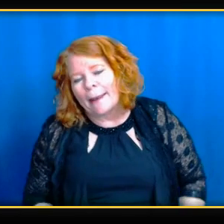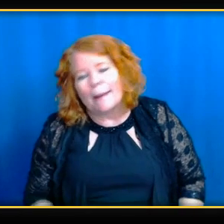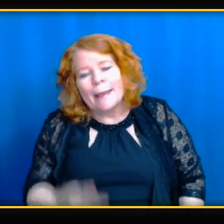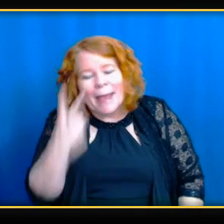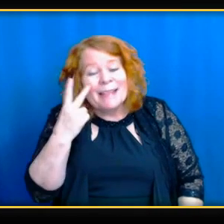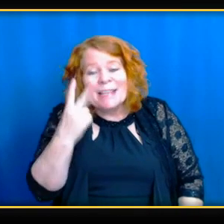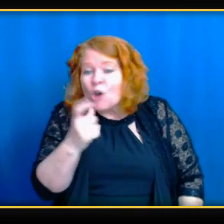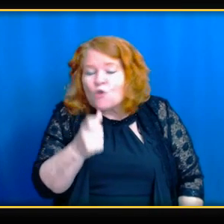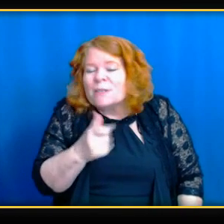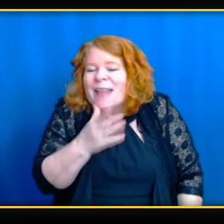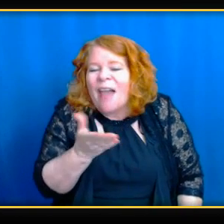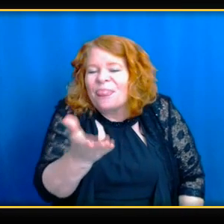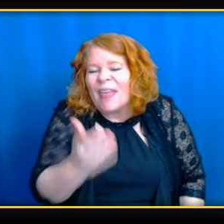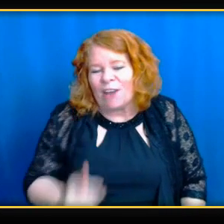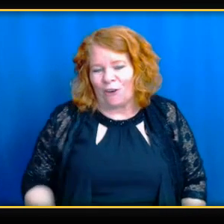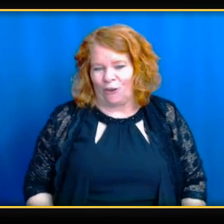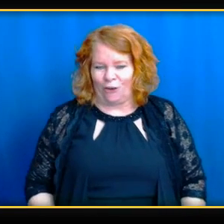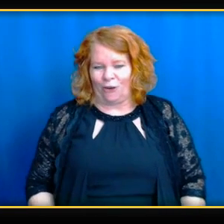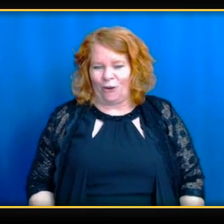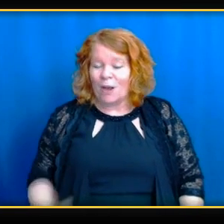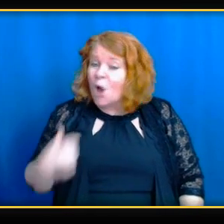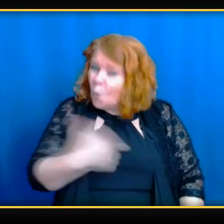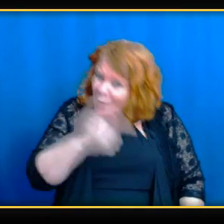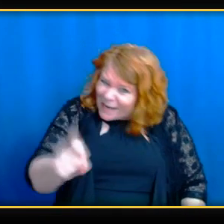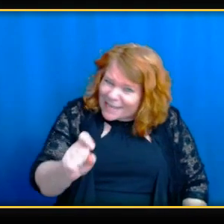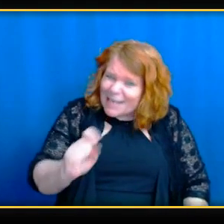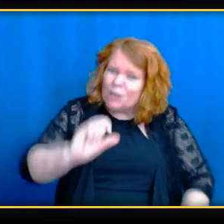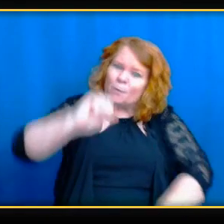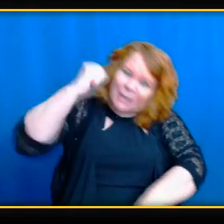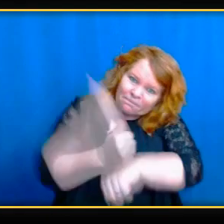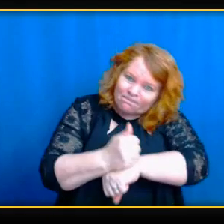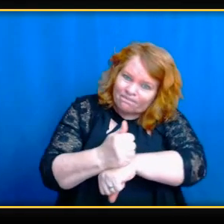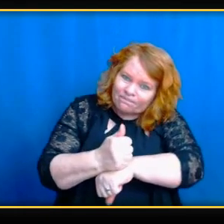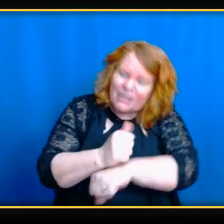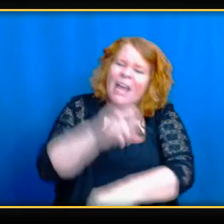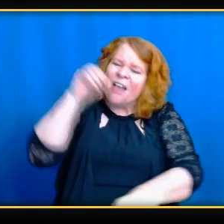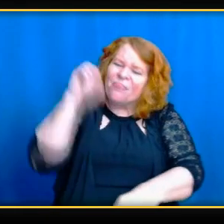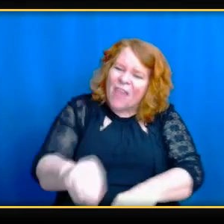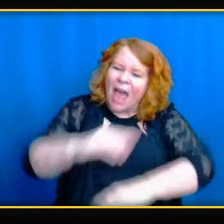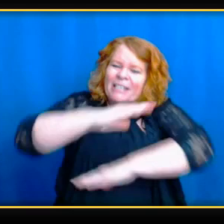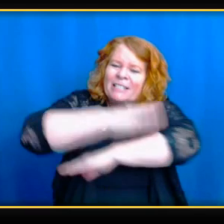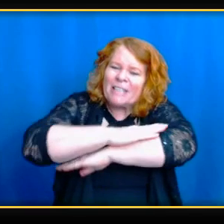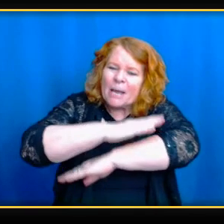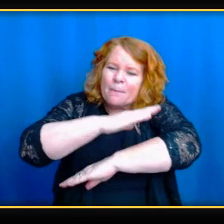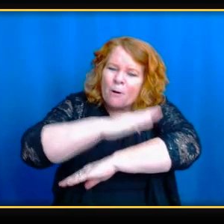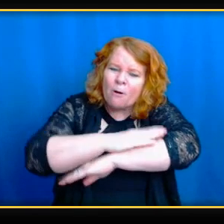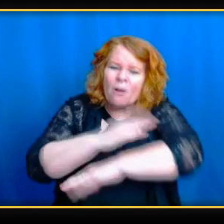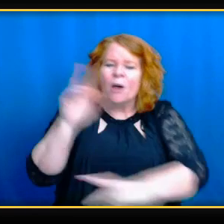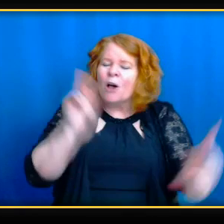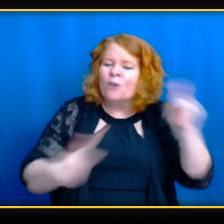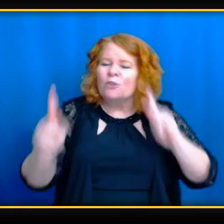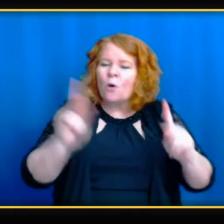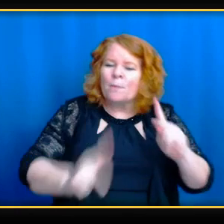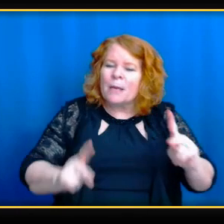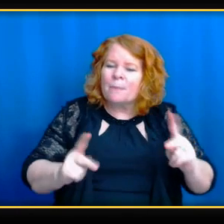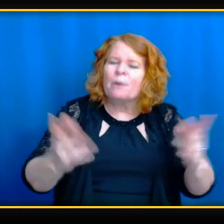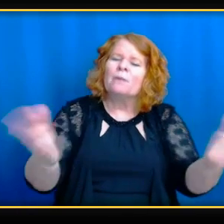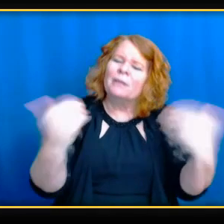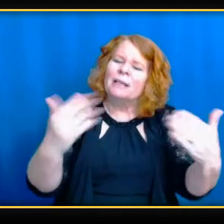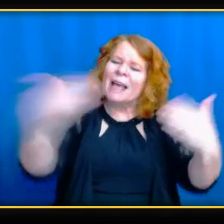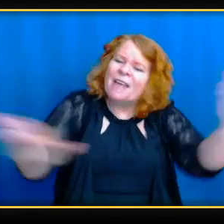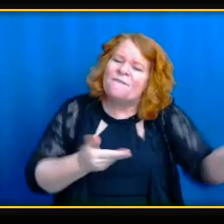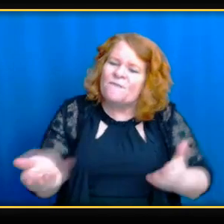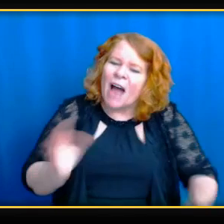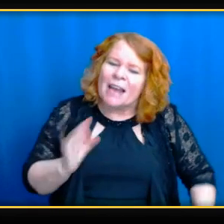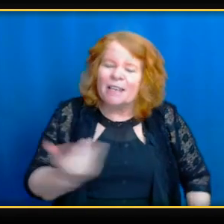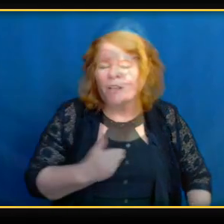We need a seat now at the table, so please invite us, or don't pretend to